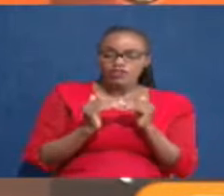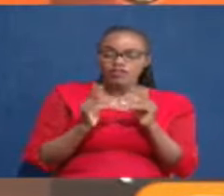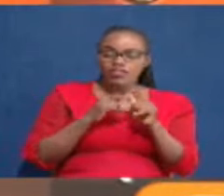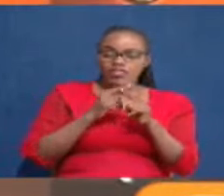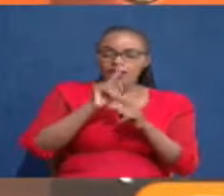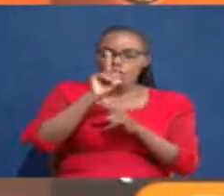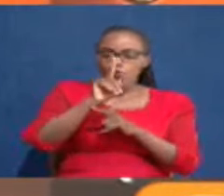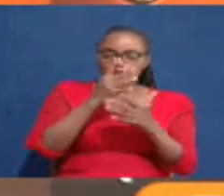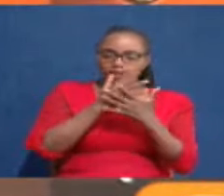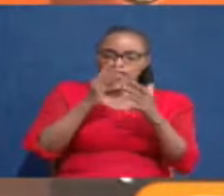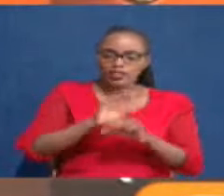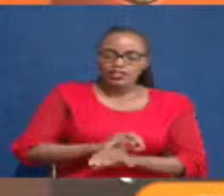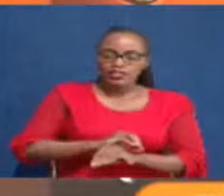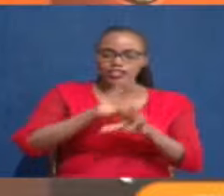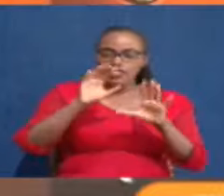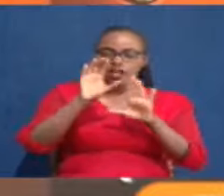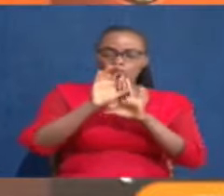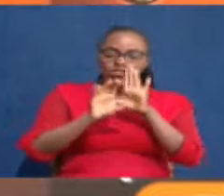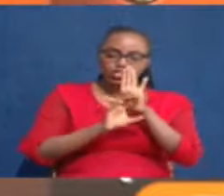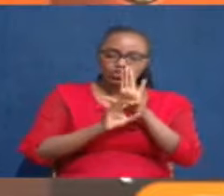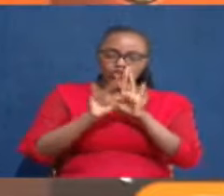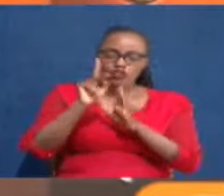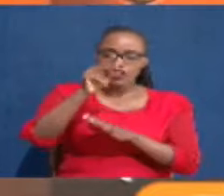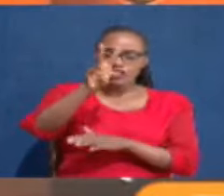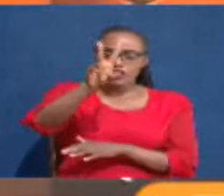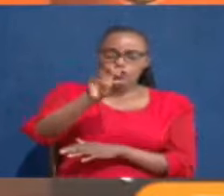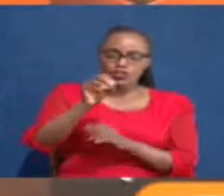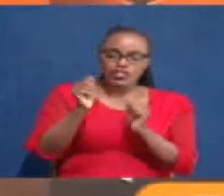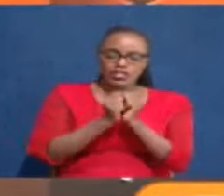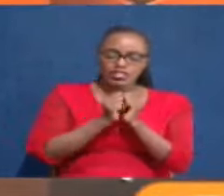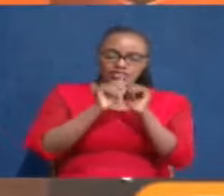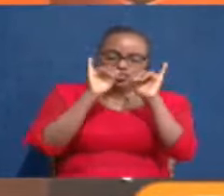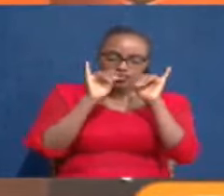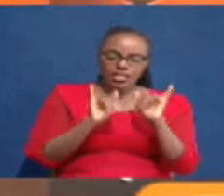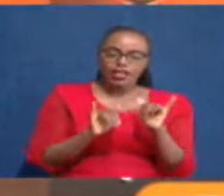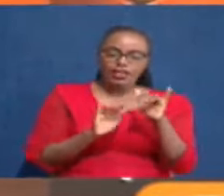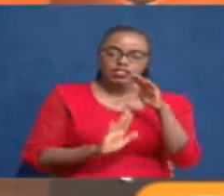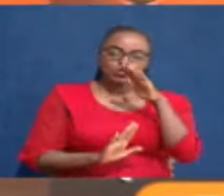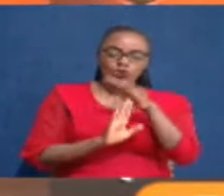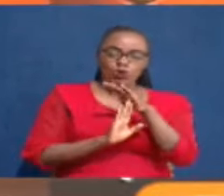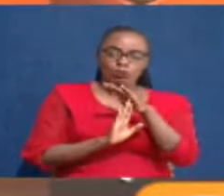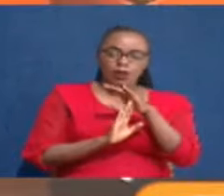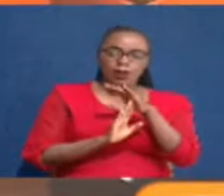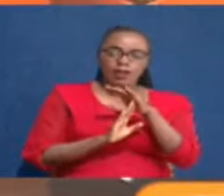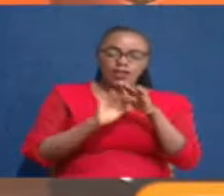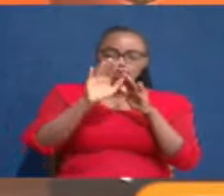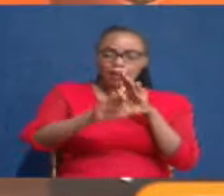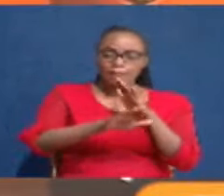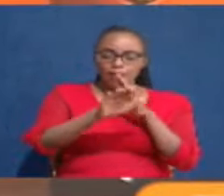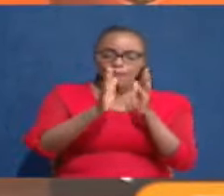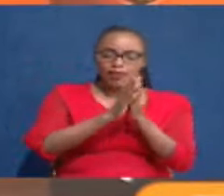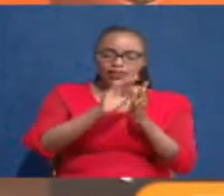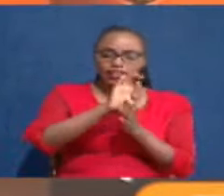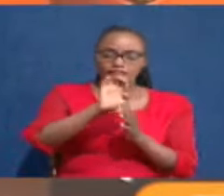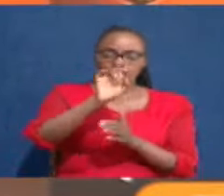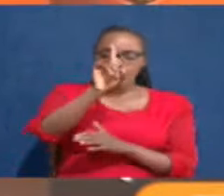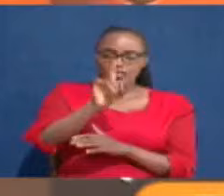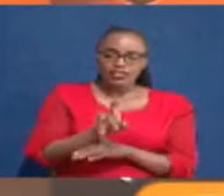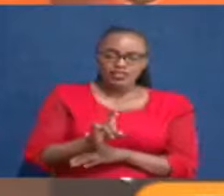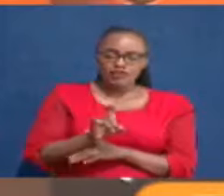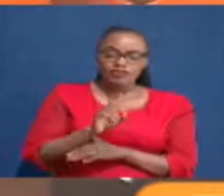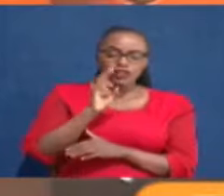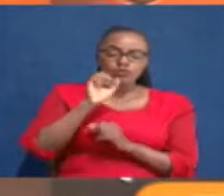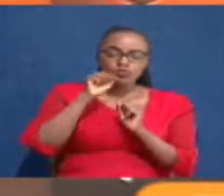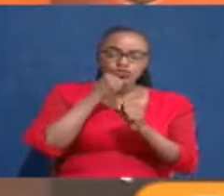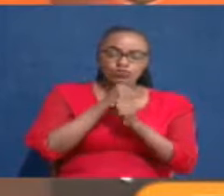is clear. The Constitution of Kenya 2010 remains supreme, and Parliament and the executive would do